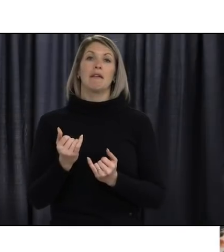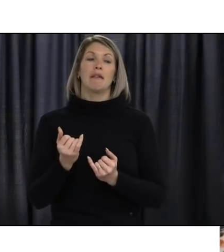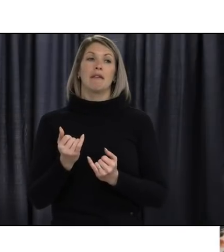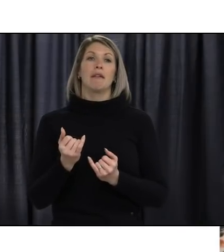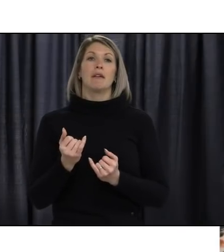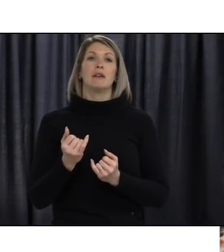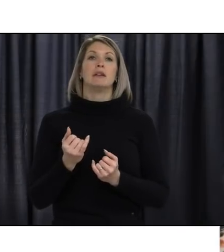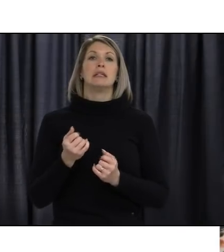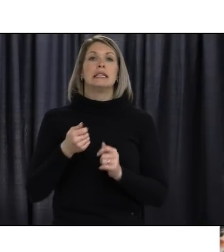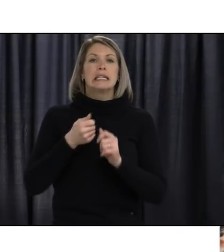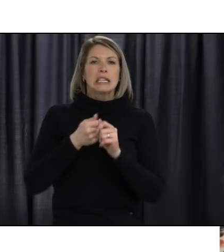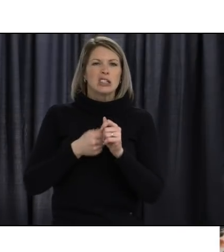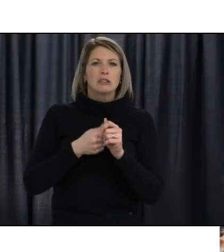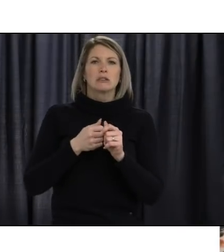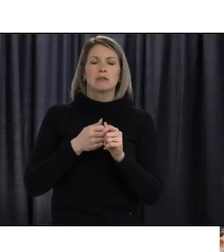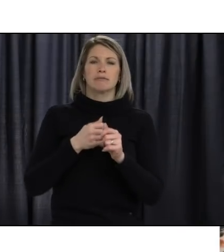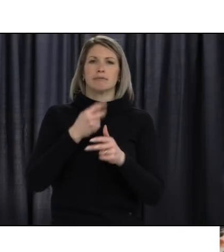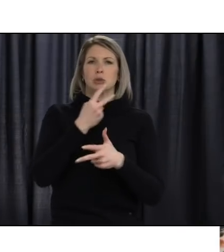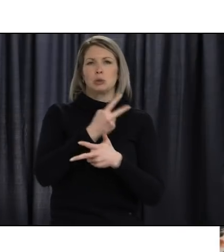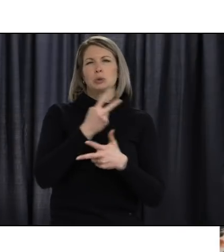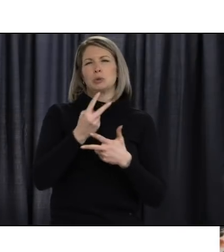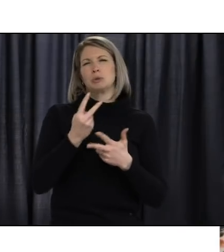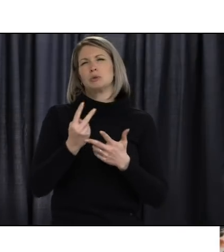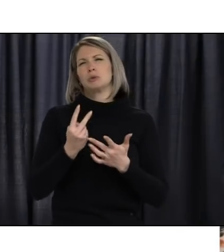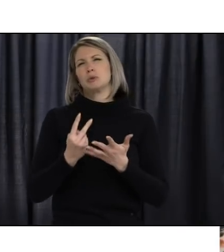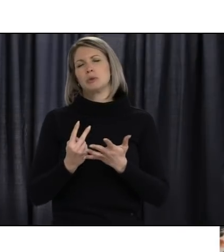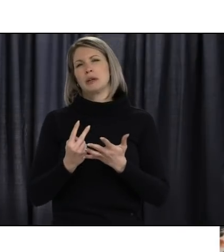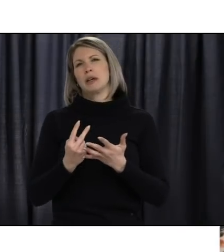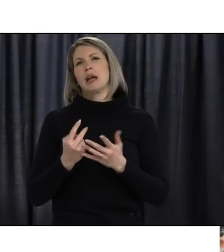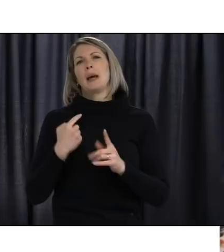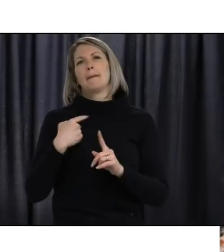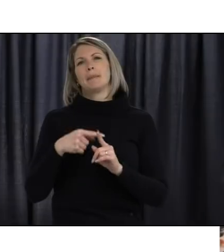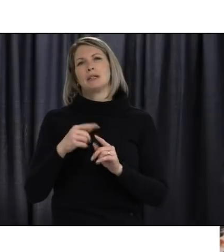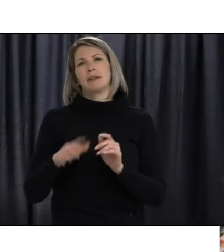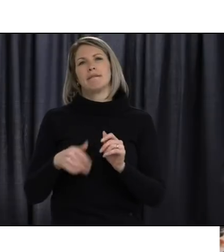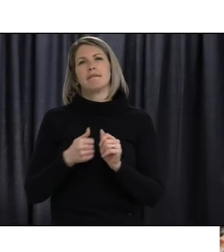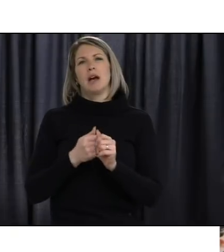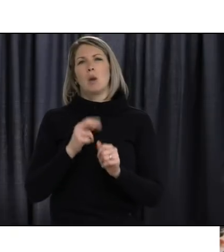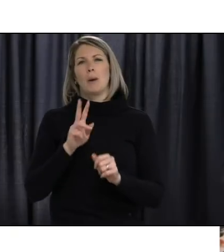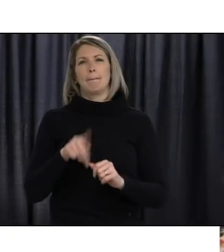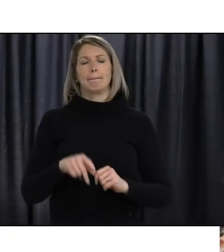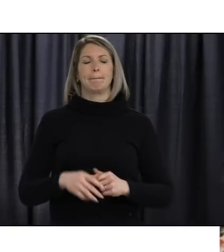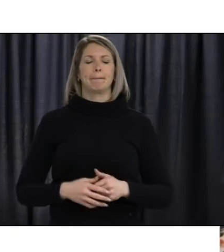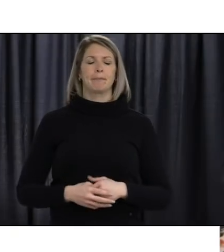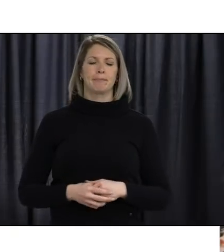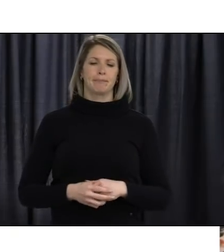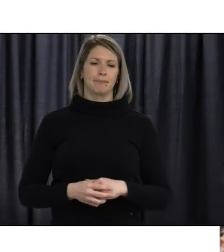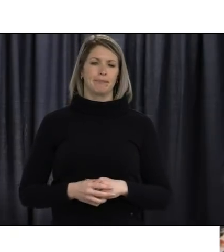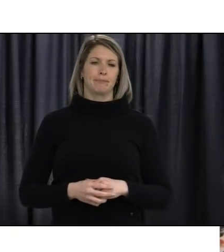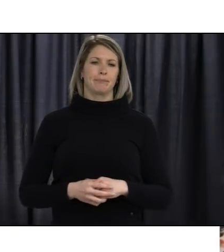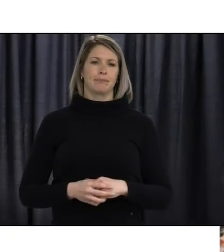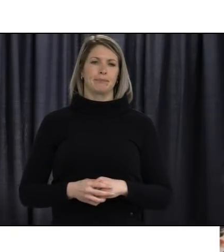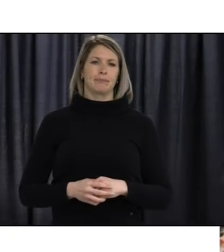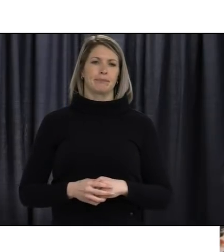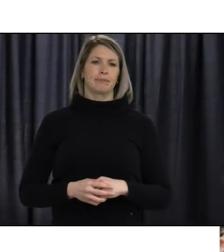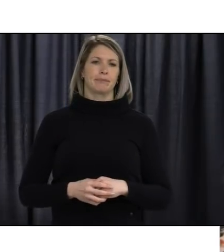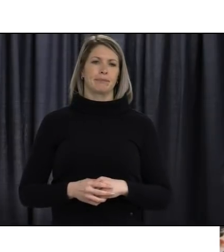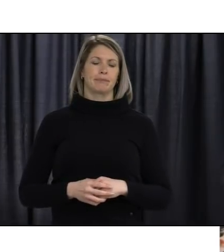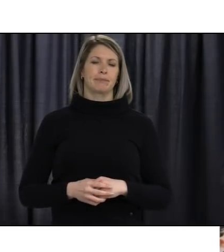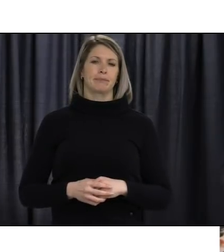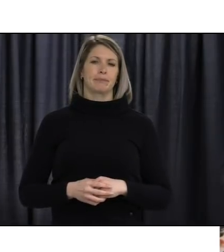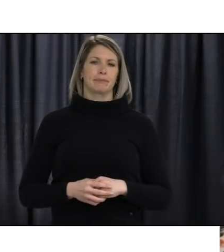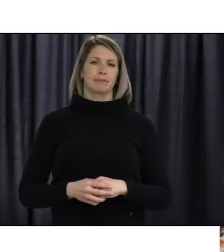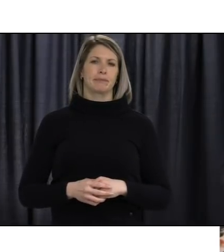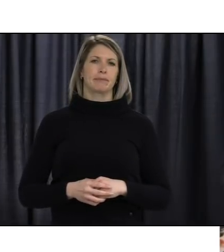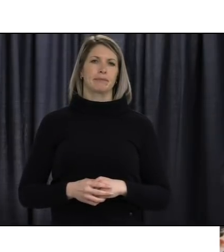for today, each reporter will ask 2 questions and 1 follow-up. We suggest that you do not ask rumor-based questions. The purpose of